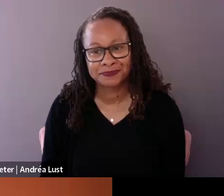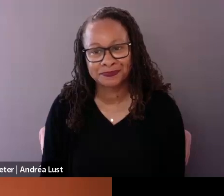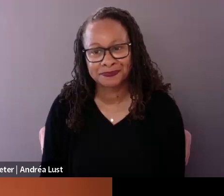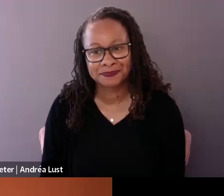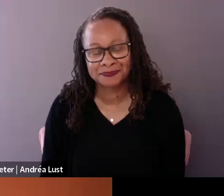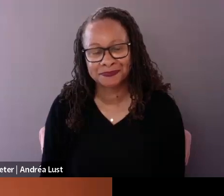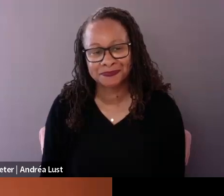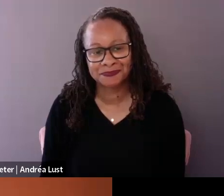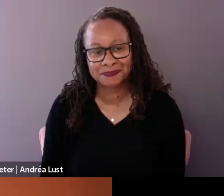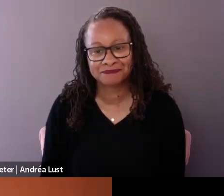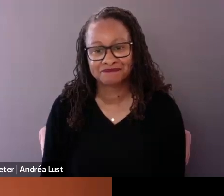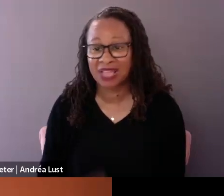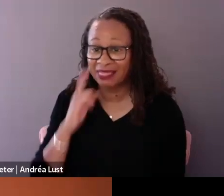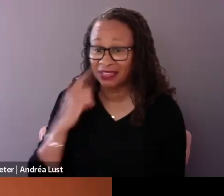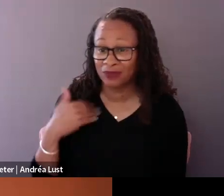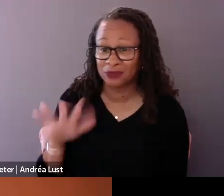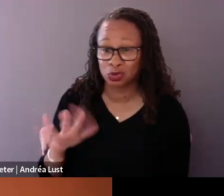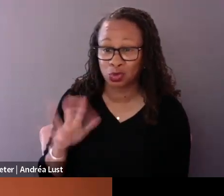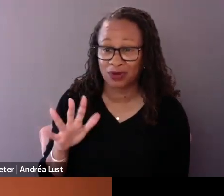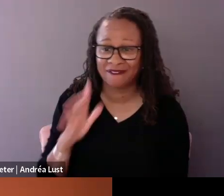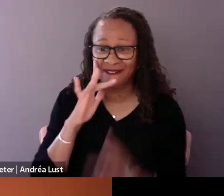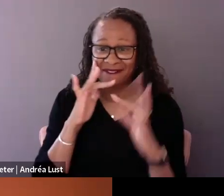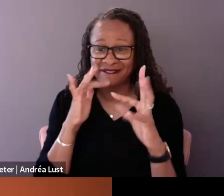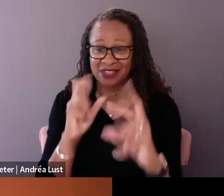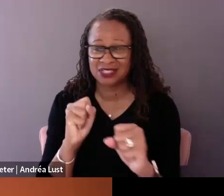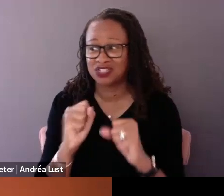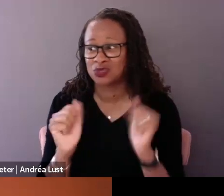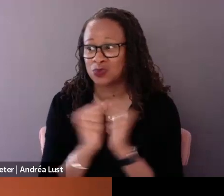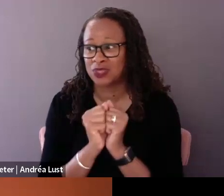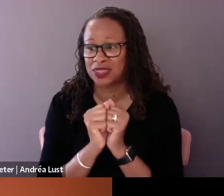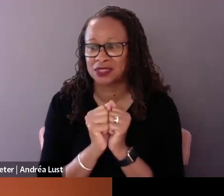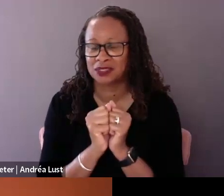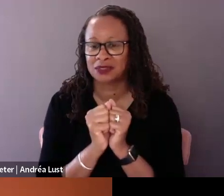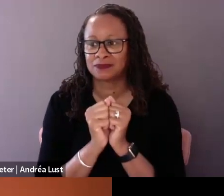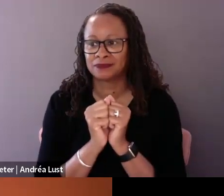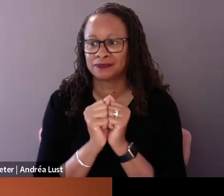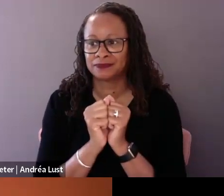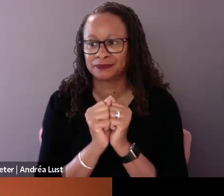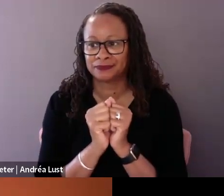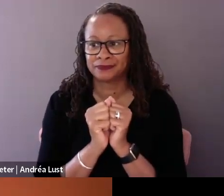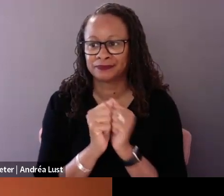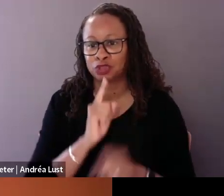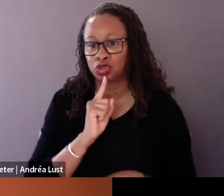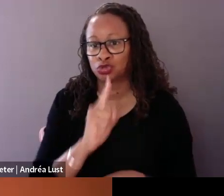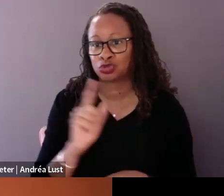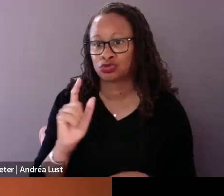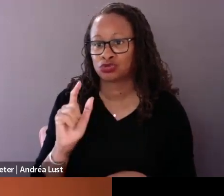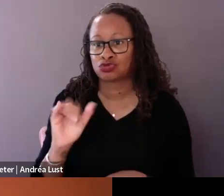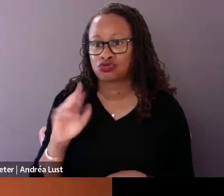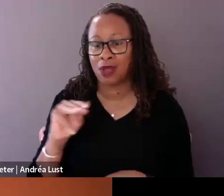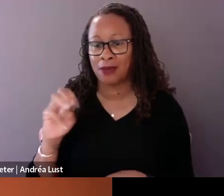you know, there's sort of a fascination with, you know, true crime that